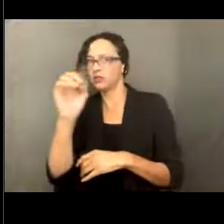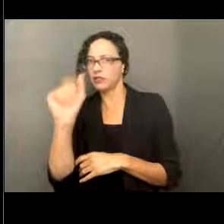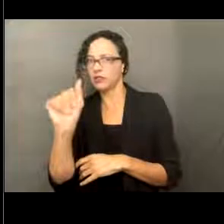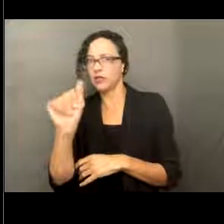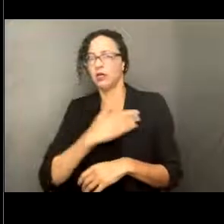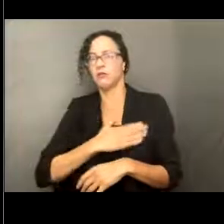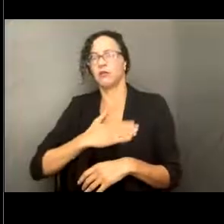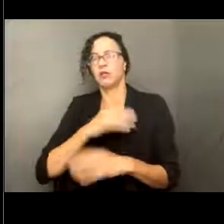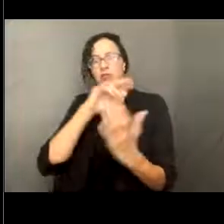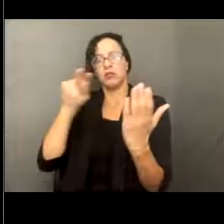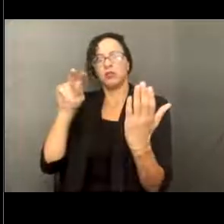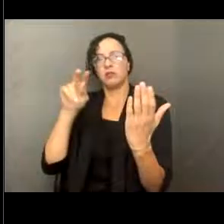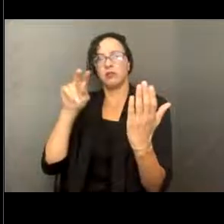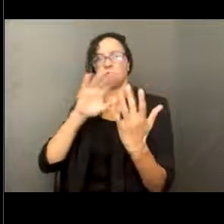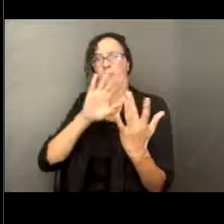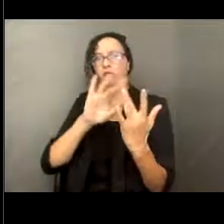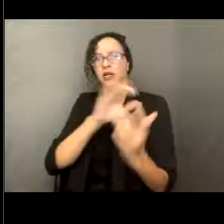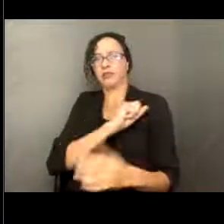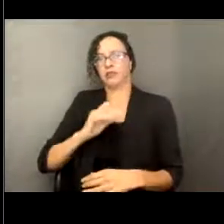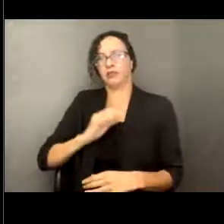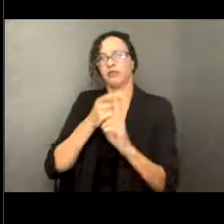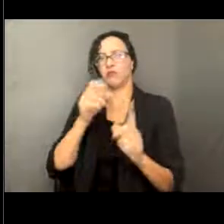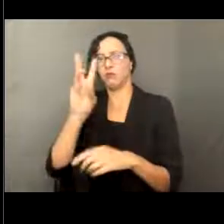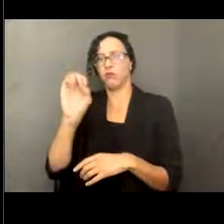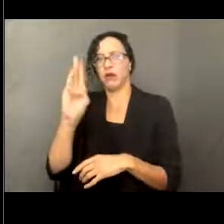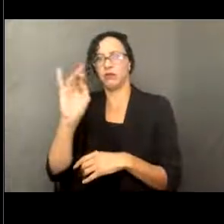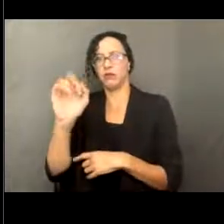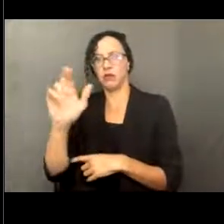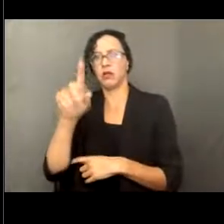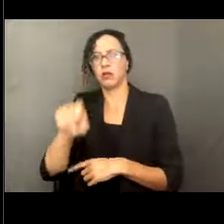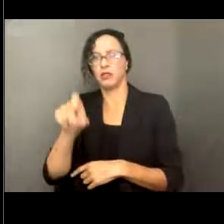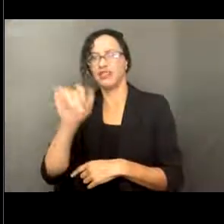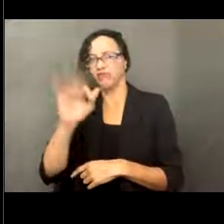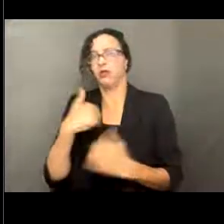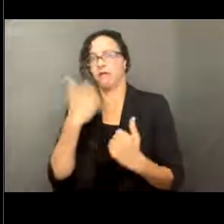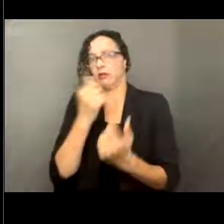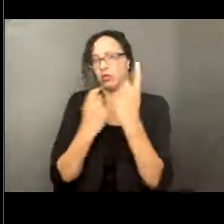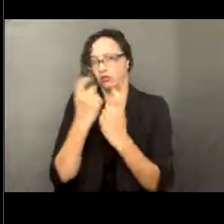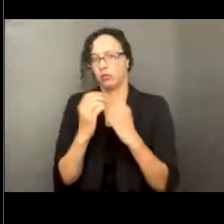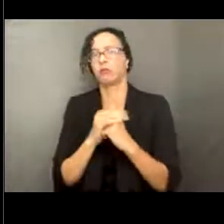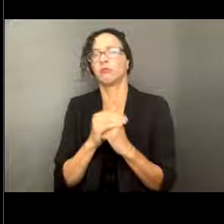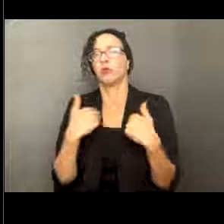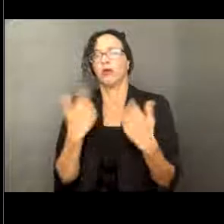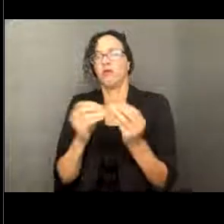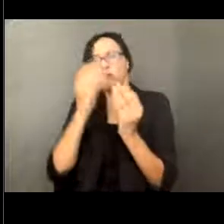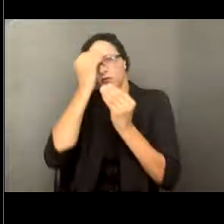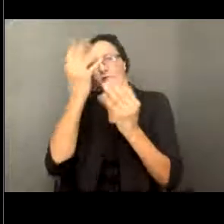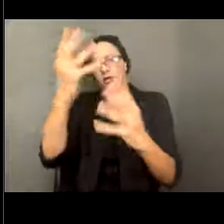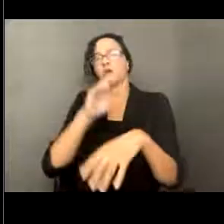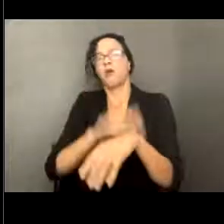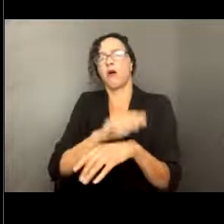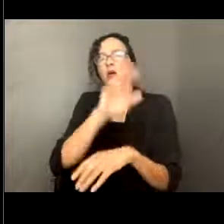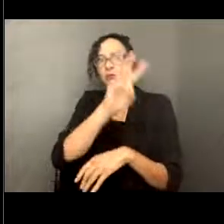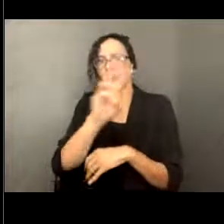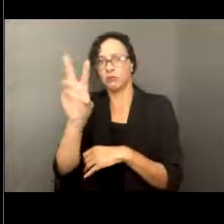this. The Commission's meeting agenda is located under the Handouts tab or also on our website,